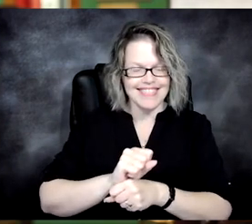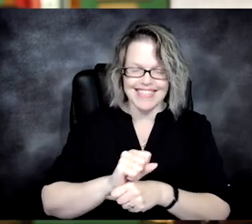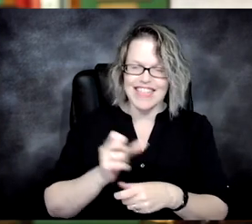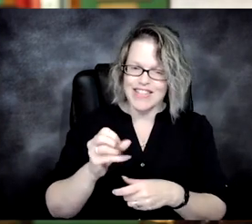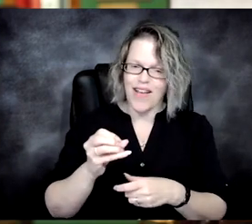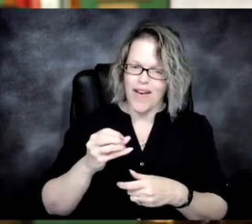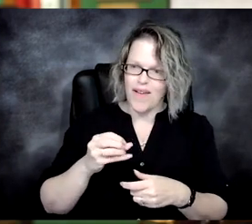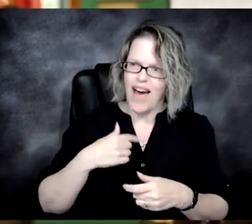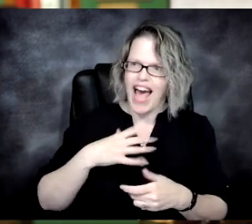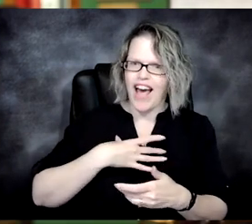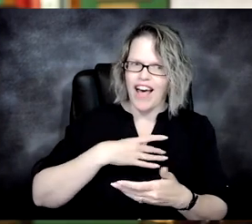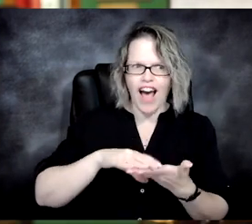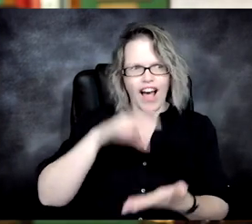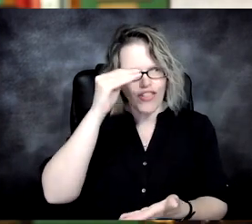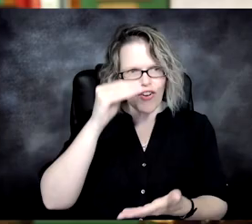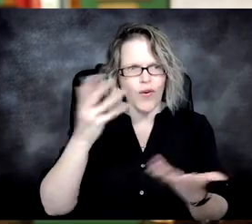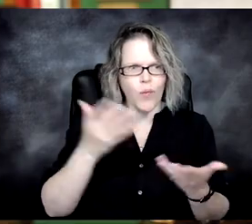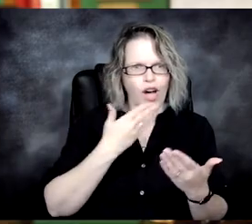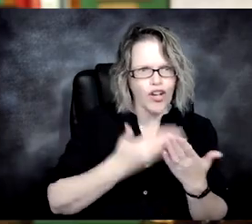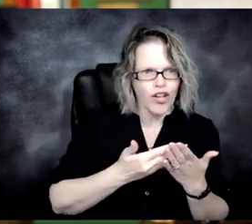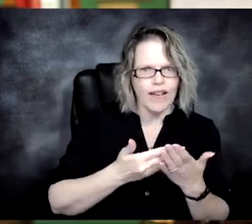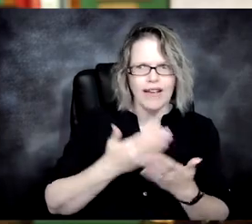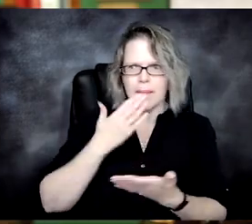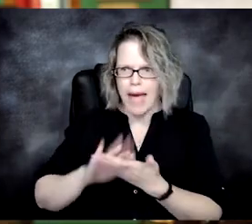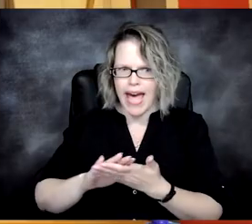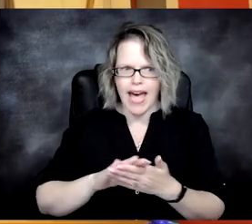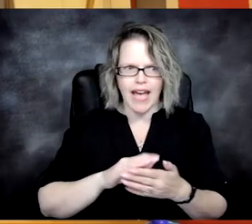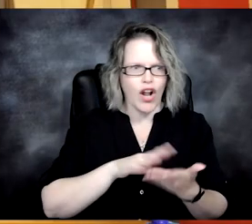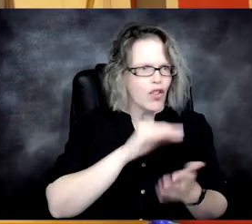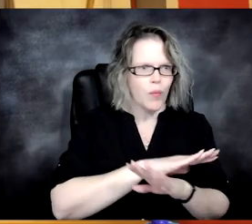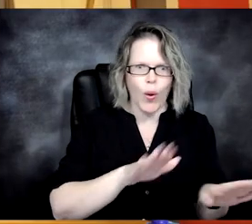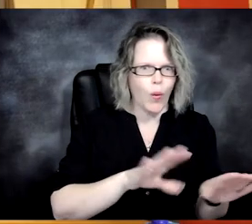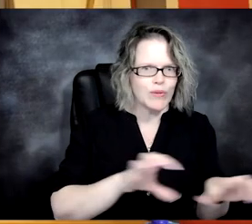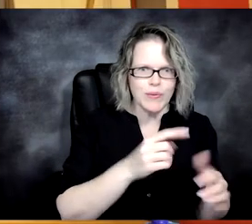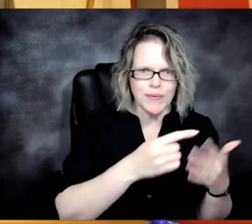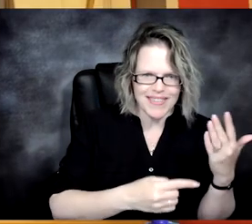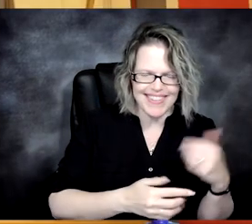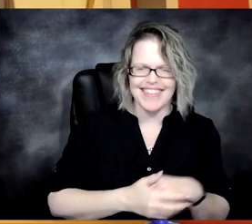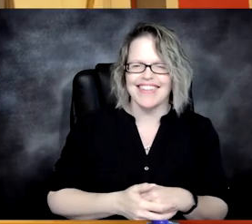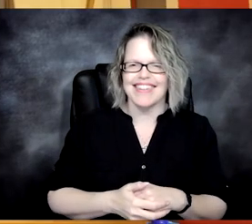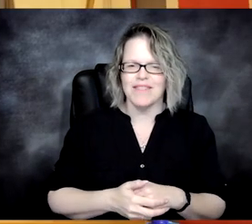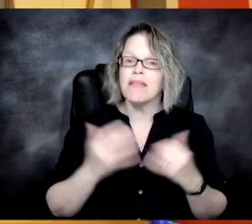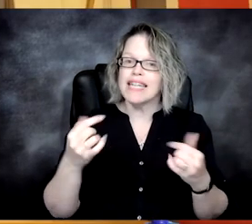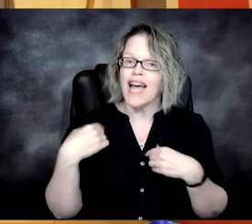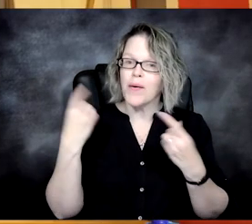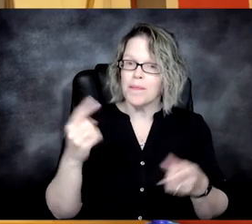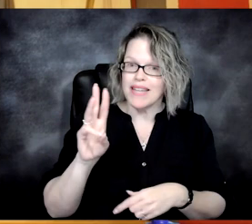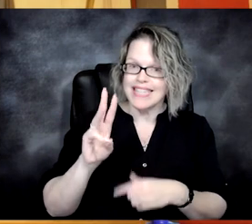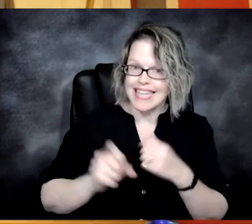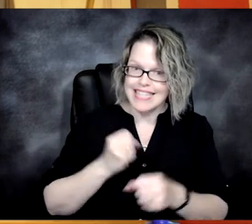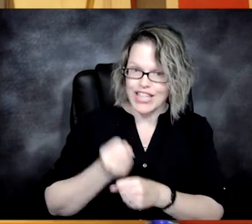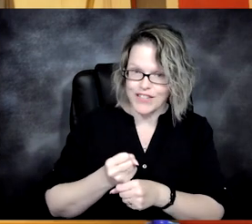learn what's good and bad, like what not to do, you know? Well, here we are now, we're 6 years in,